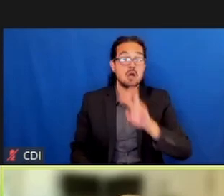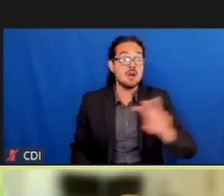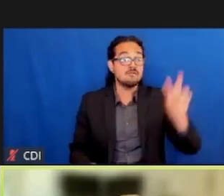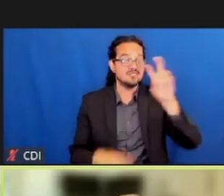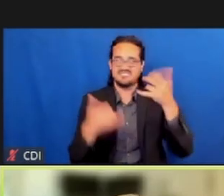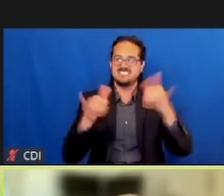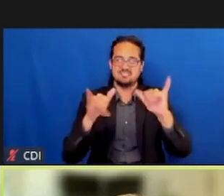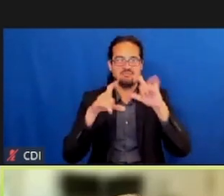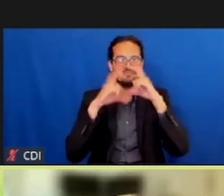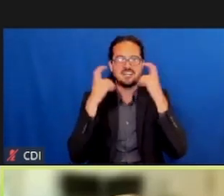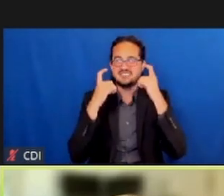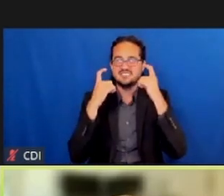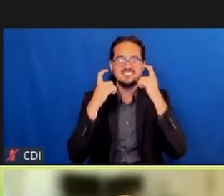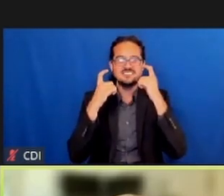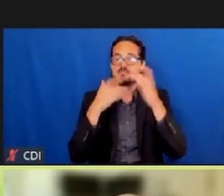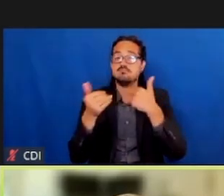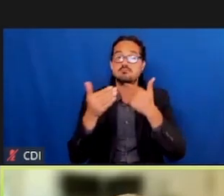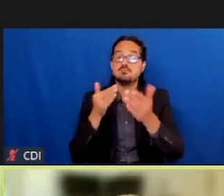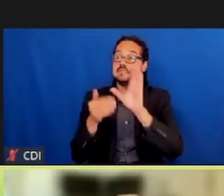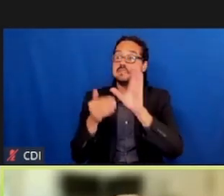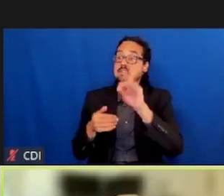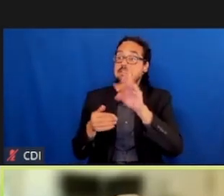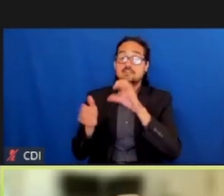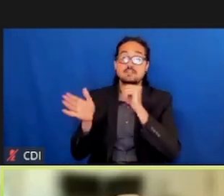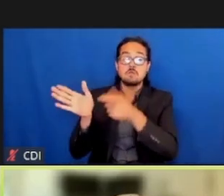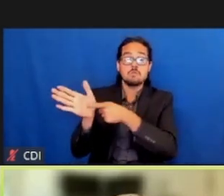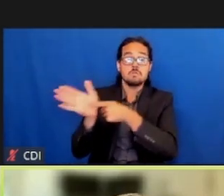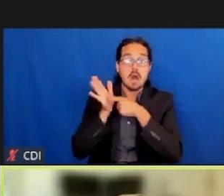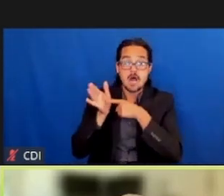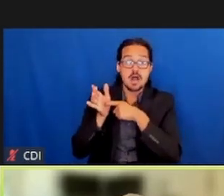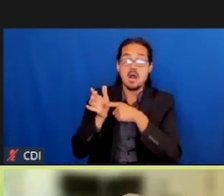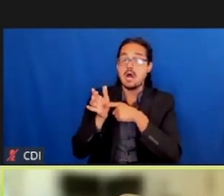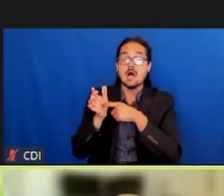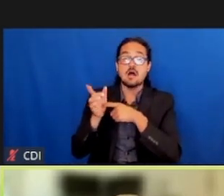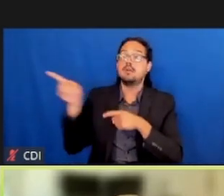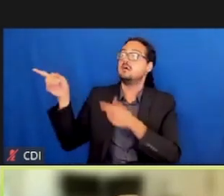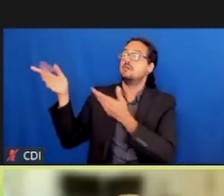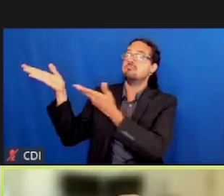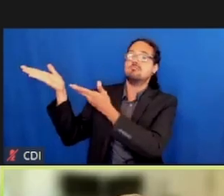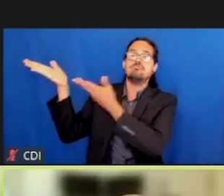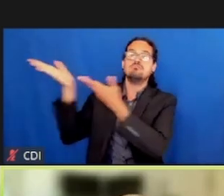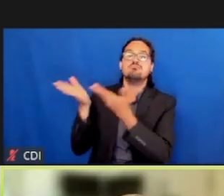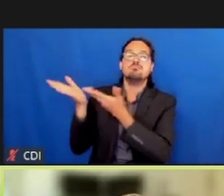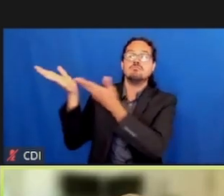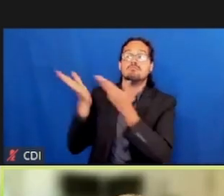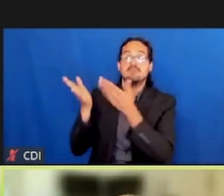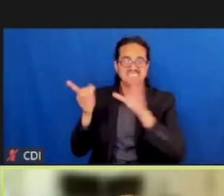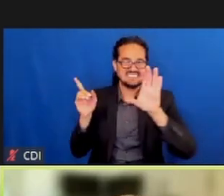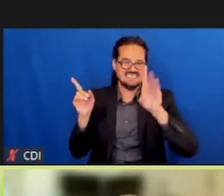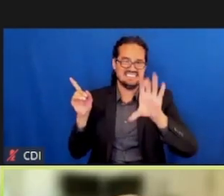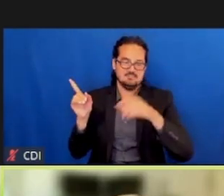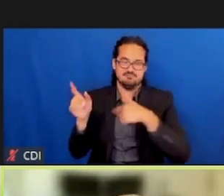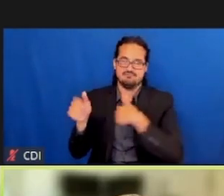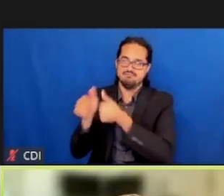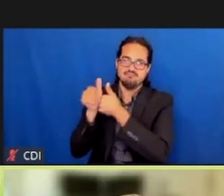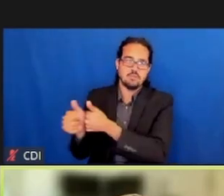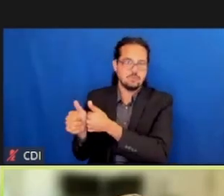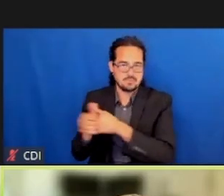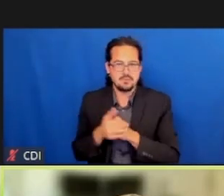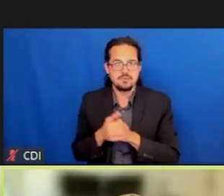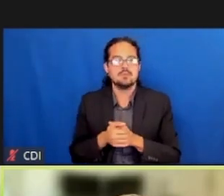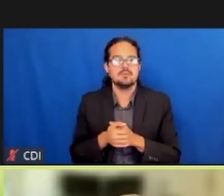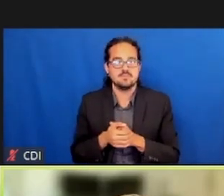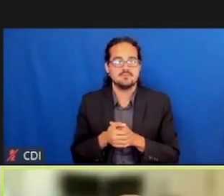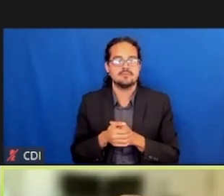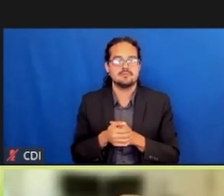resources, and personally, I would avoid hotspot areas, and those change all the time. They have been India. Great Britain is having a thing right